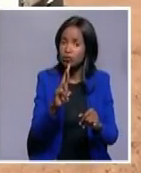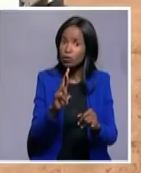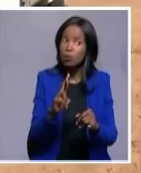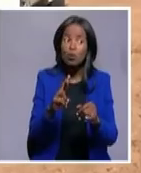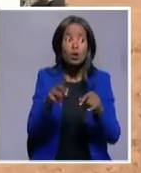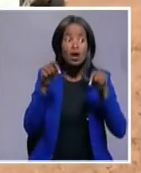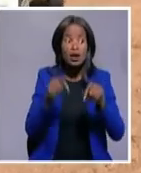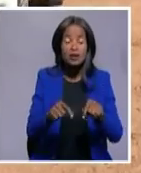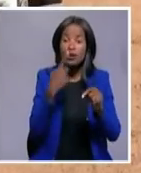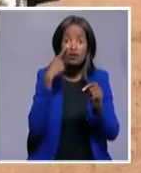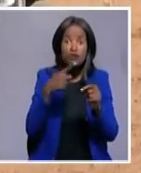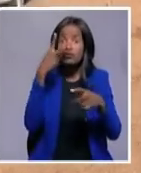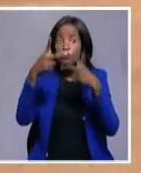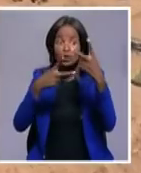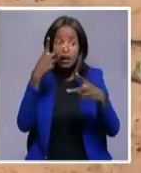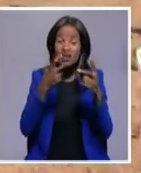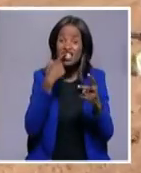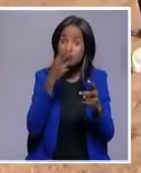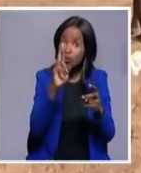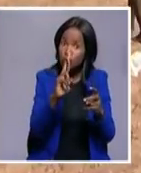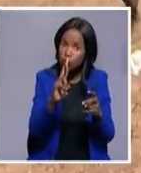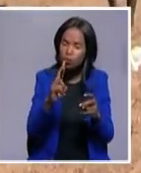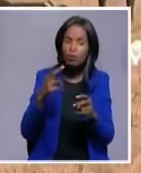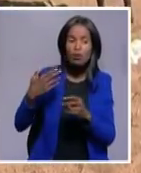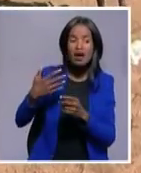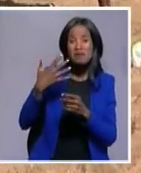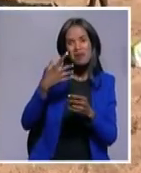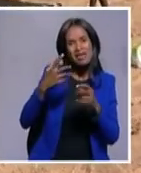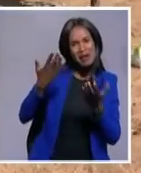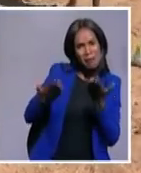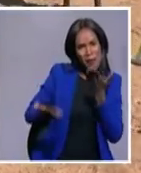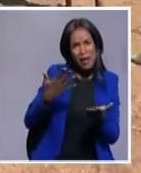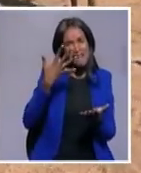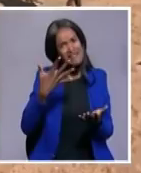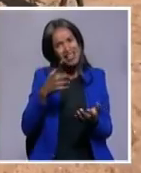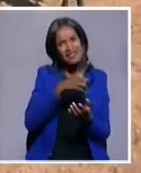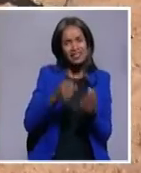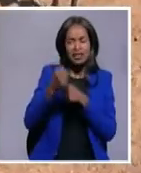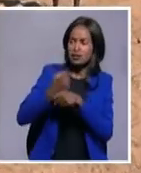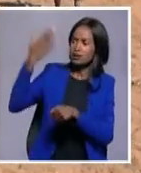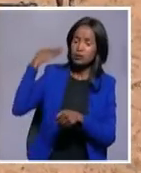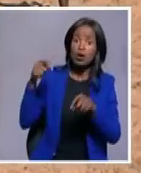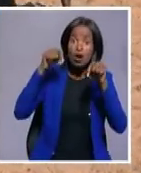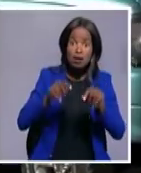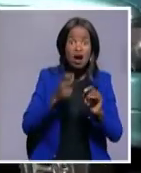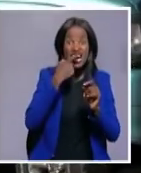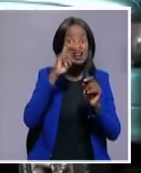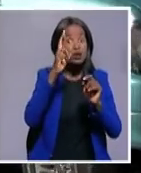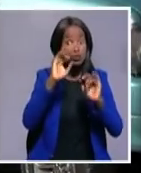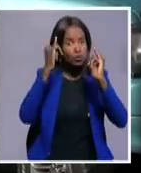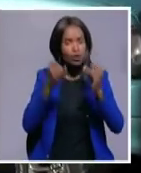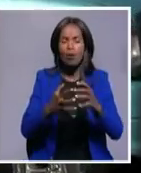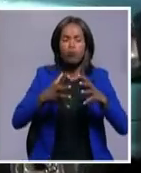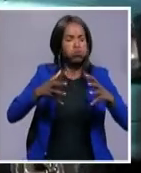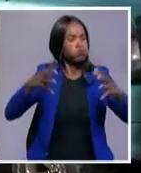has changed if you actually go back 5, 10 years ago. So we have made our own